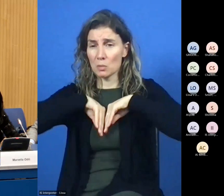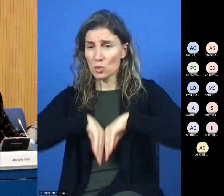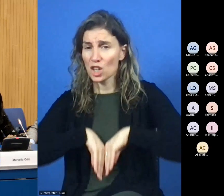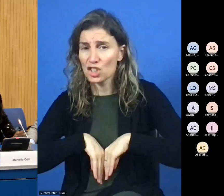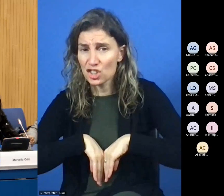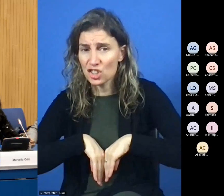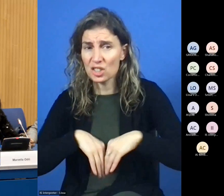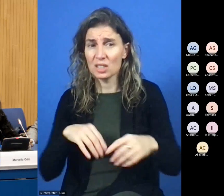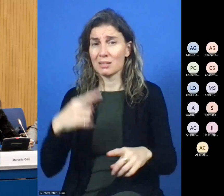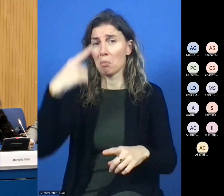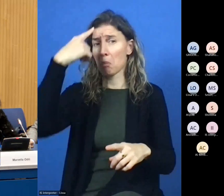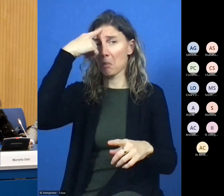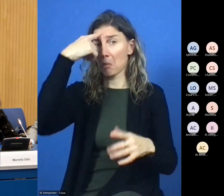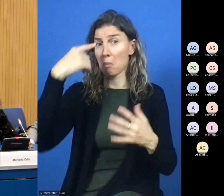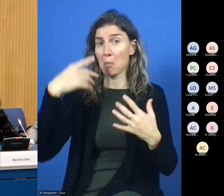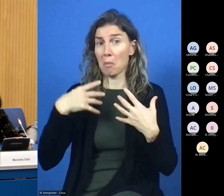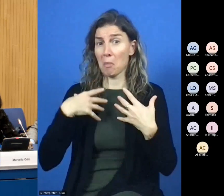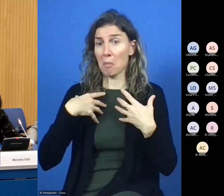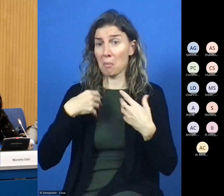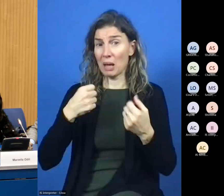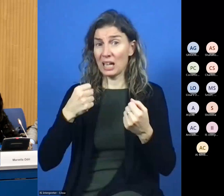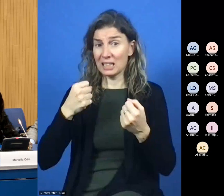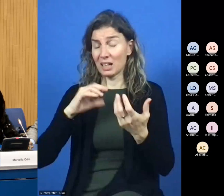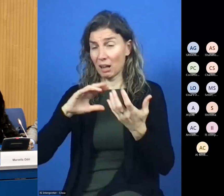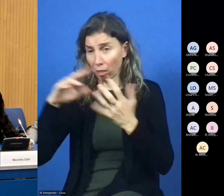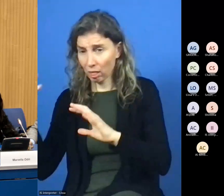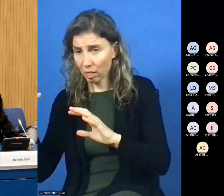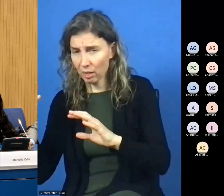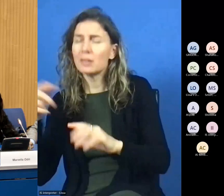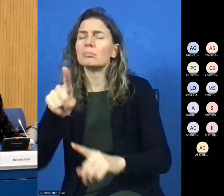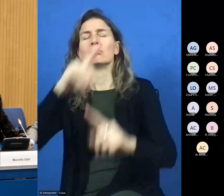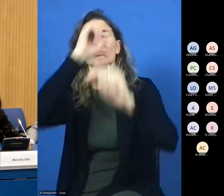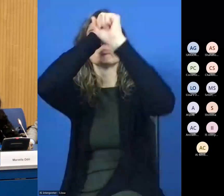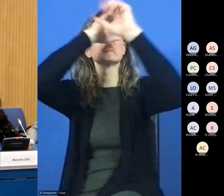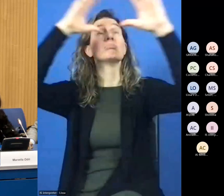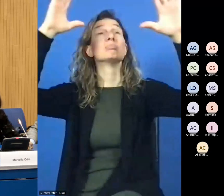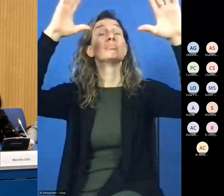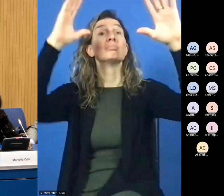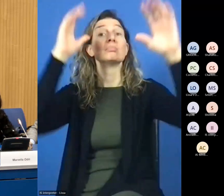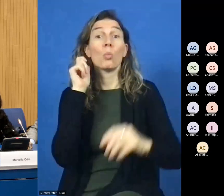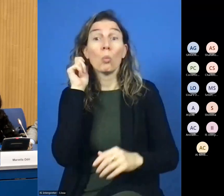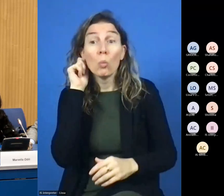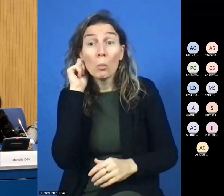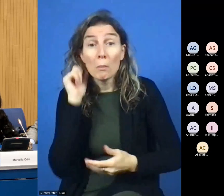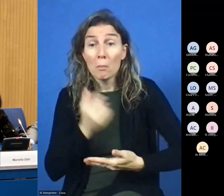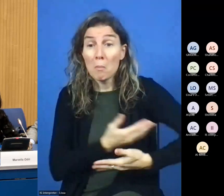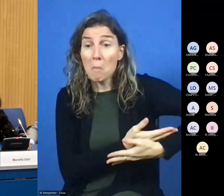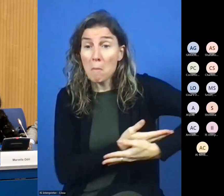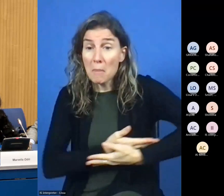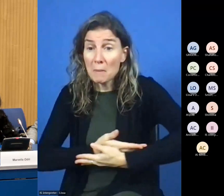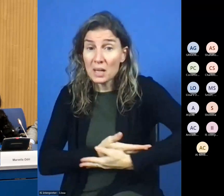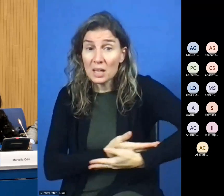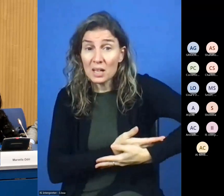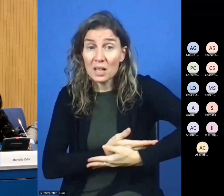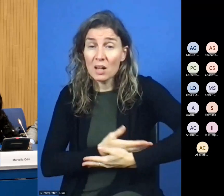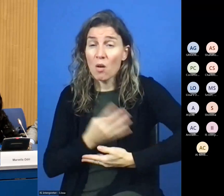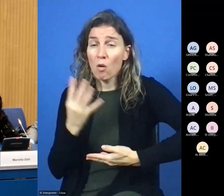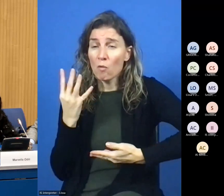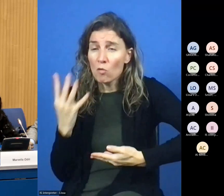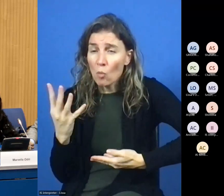Imagine this scenario, a woman having a little baby, going without food for 4 whole days, she and her